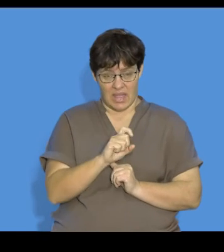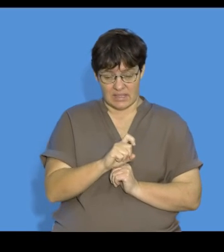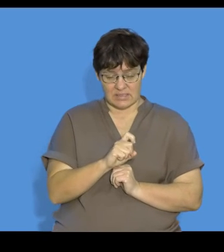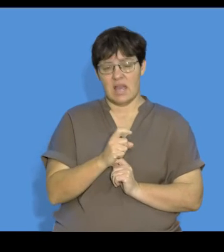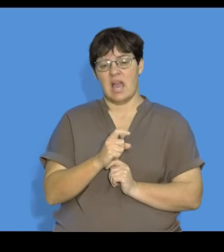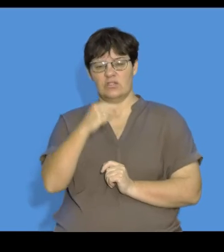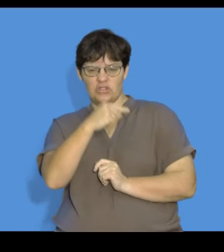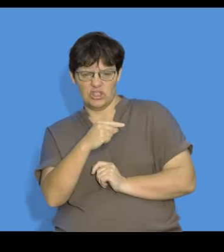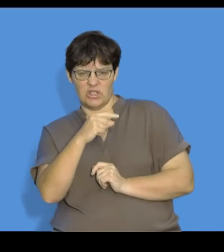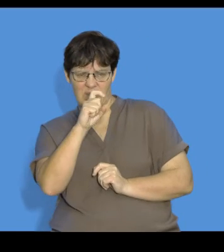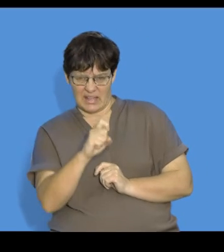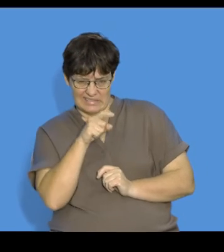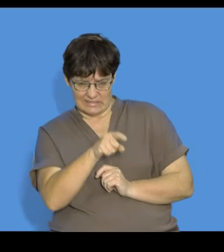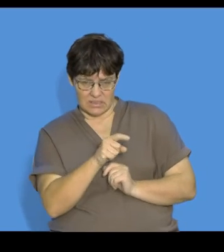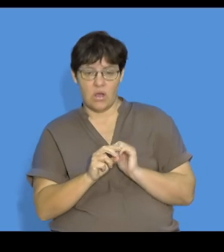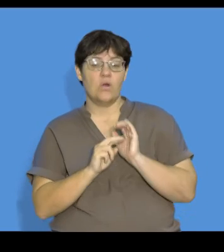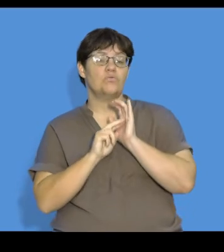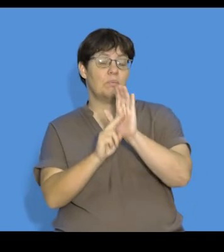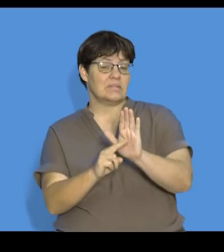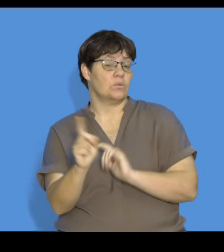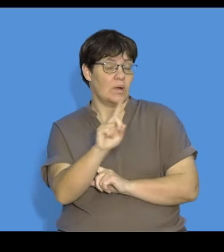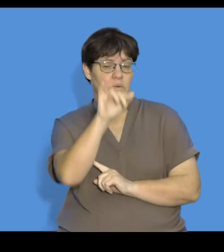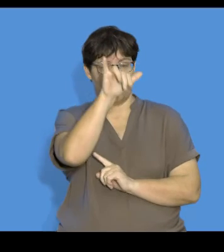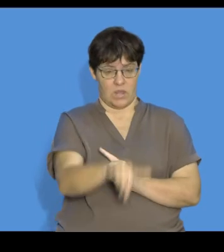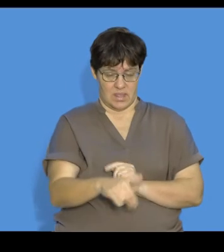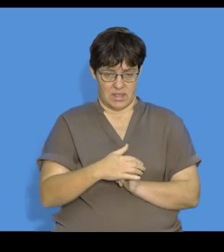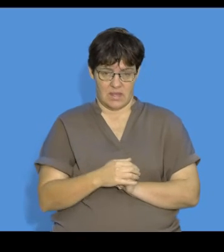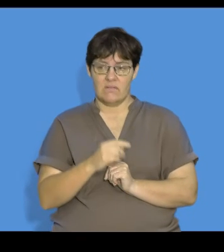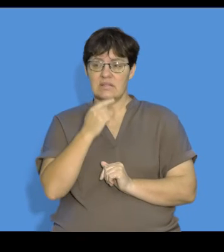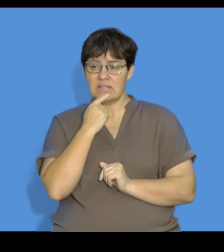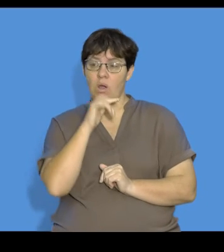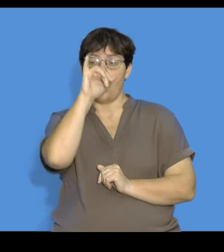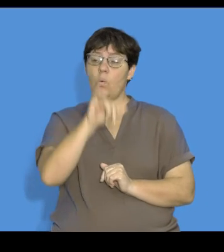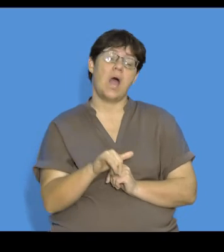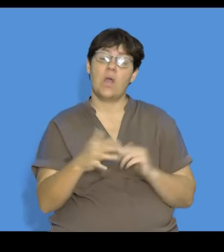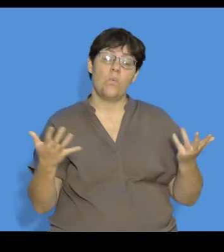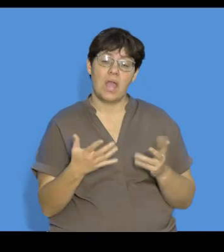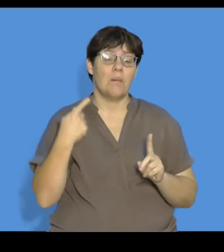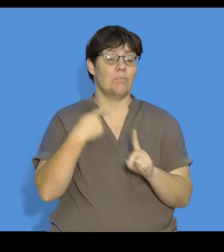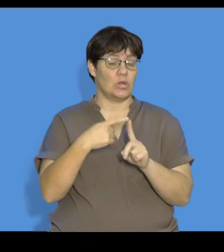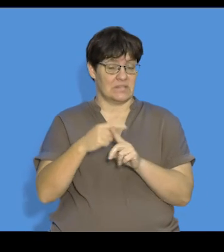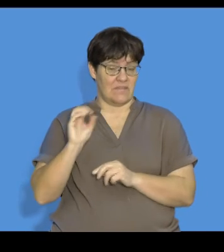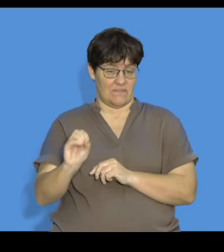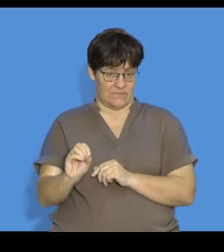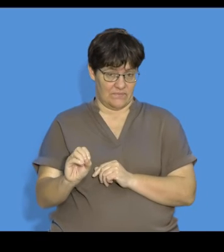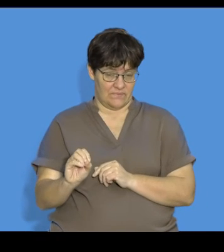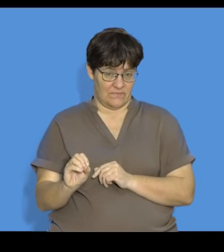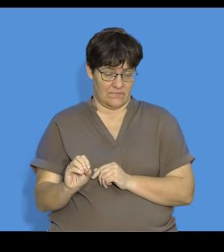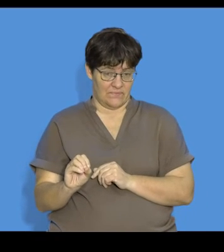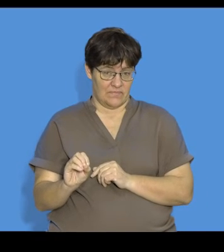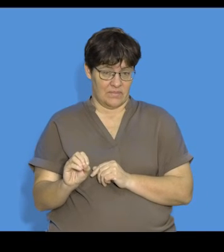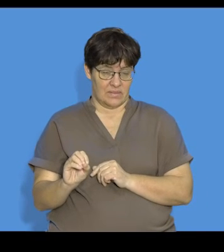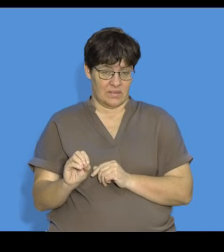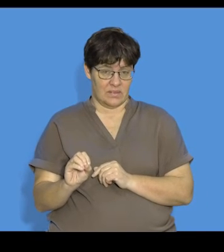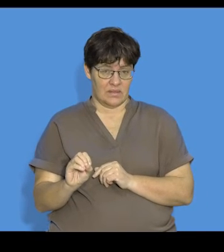h of x normally represents y. So when I say where y is positive, it means